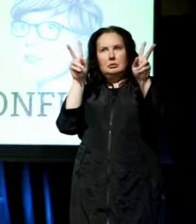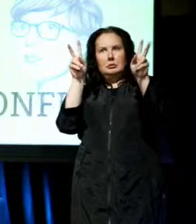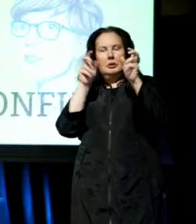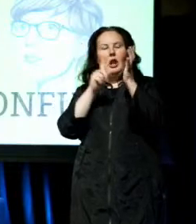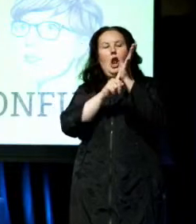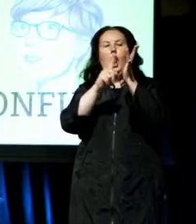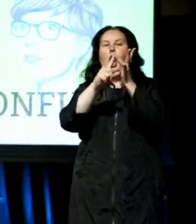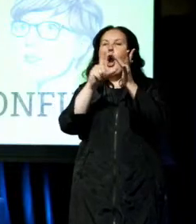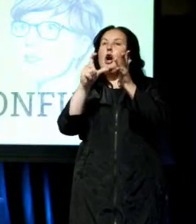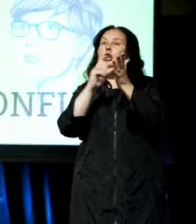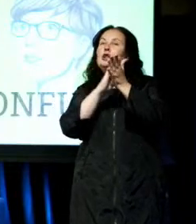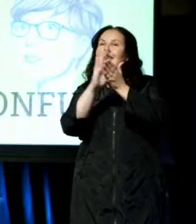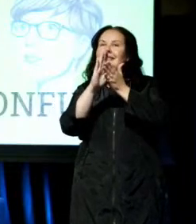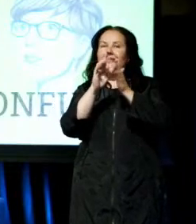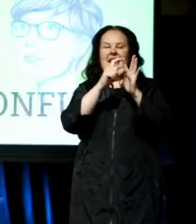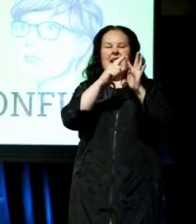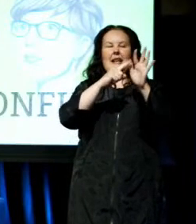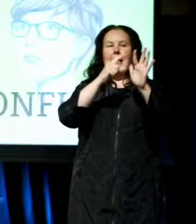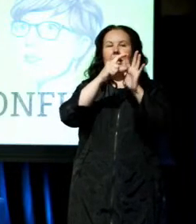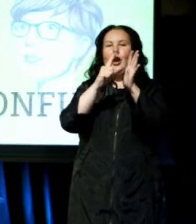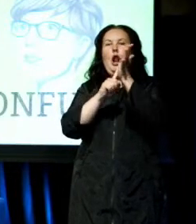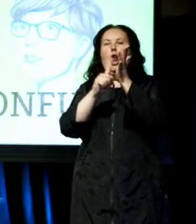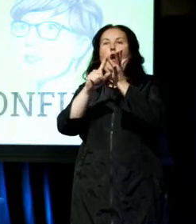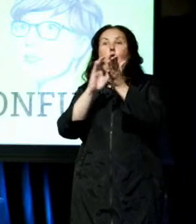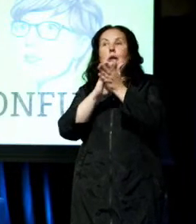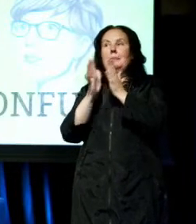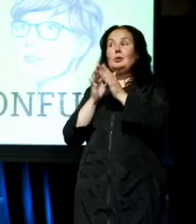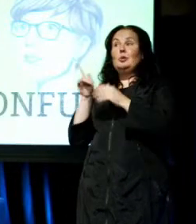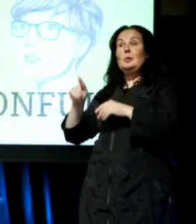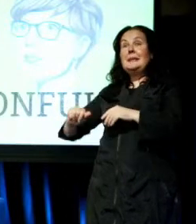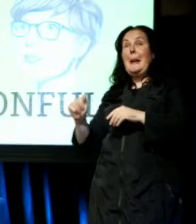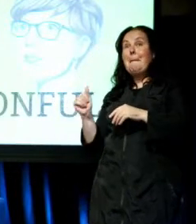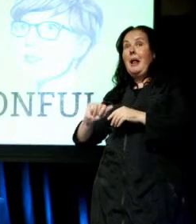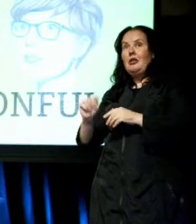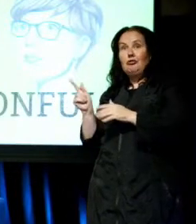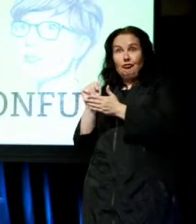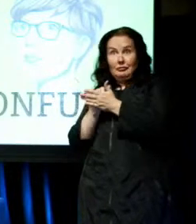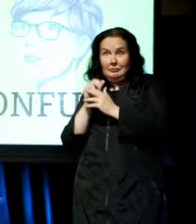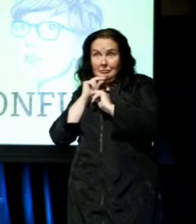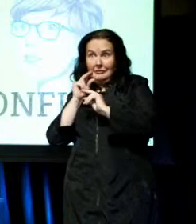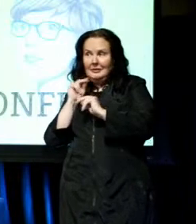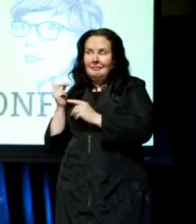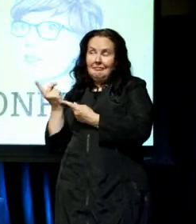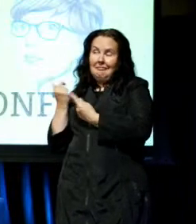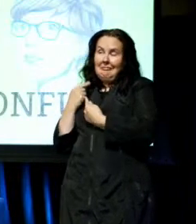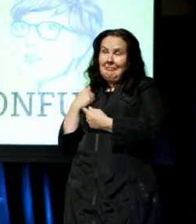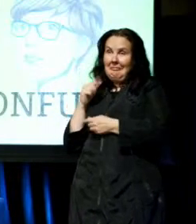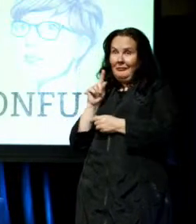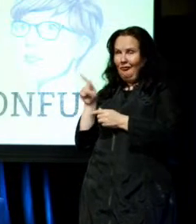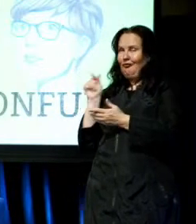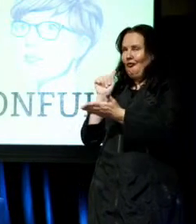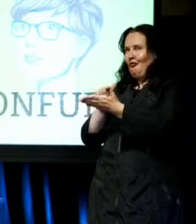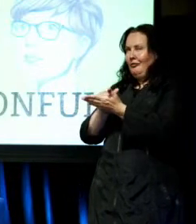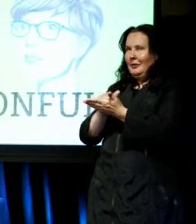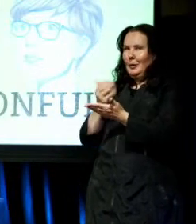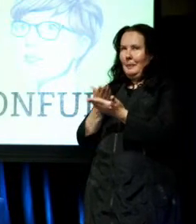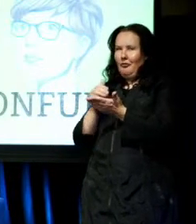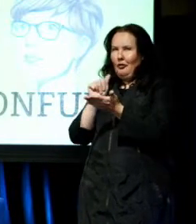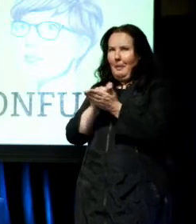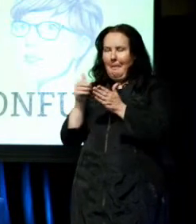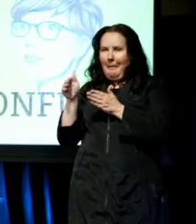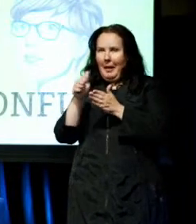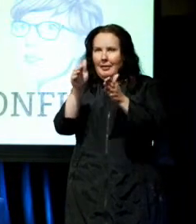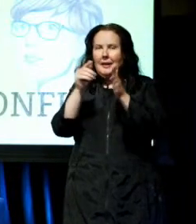I am not. I just wish I was. Well, you're nailing it. You're on your path. Thank you. I'm on my path.